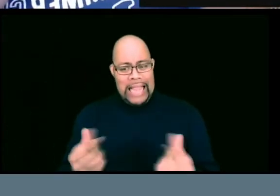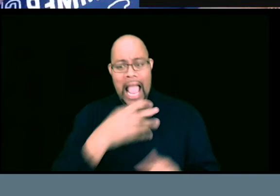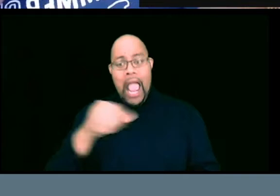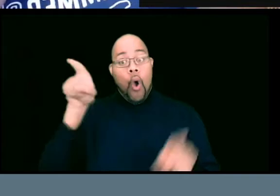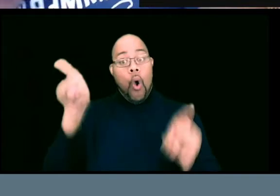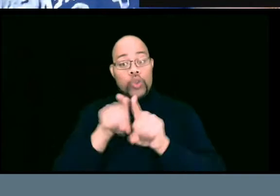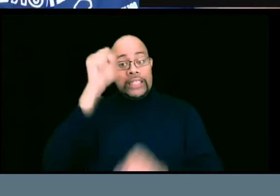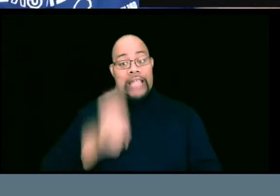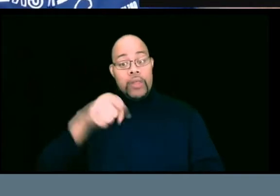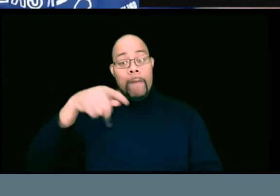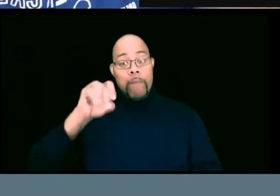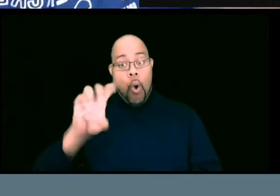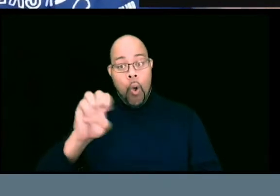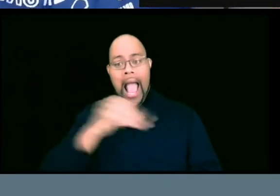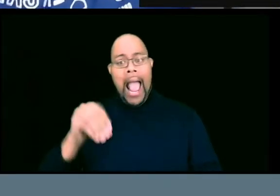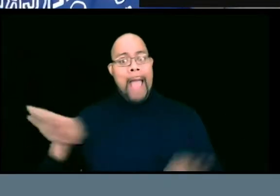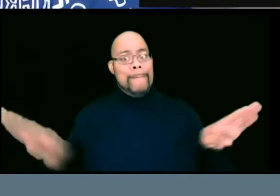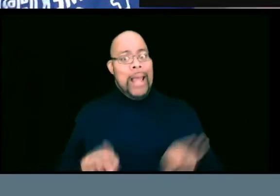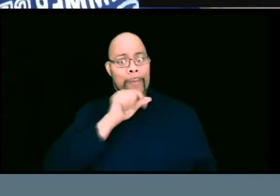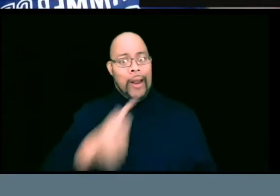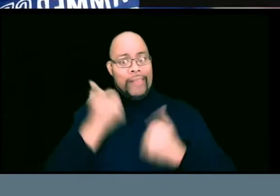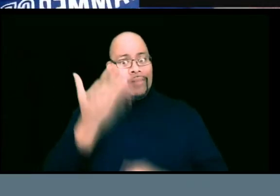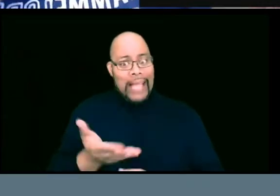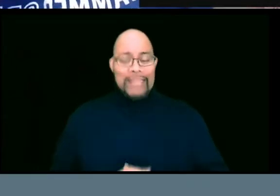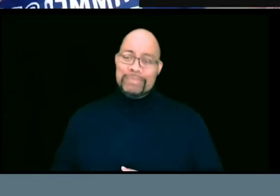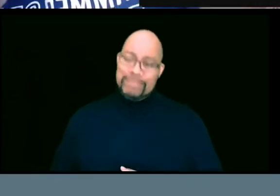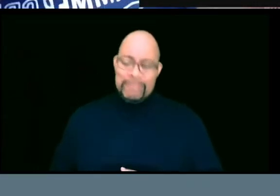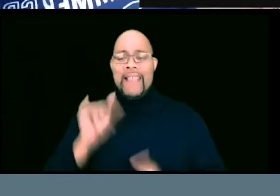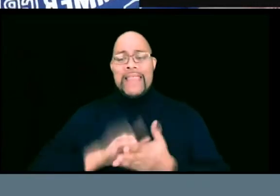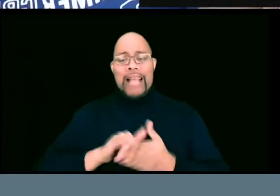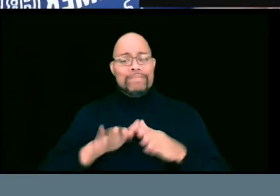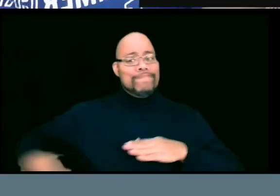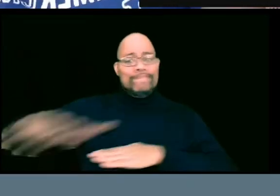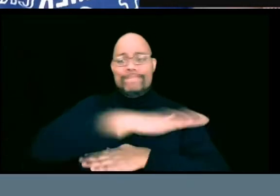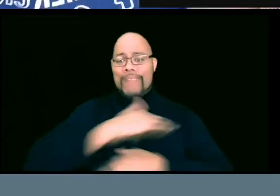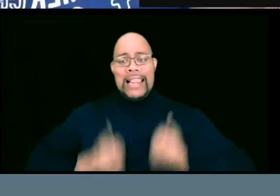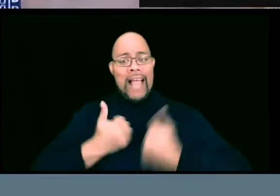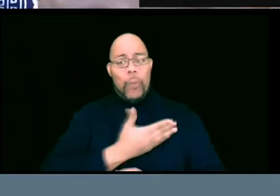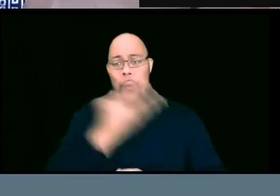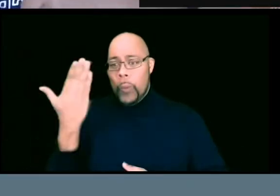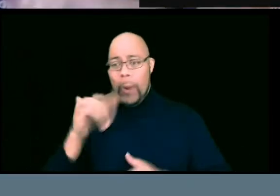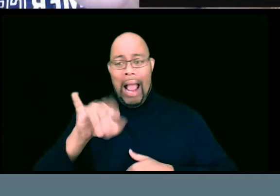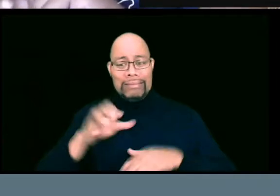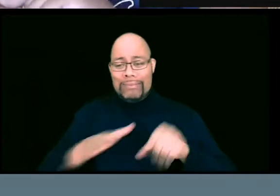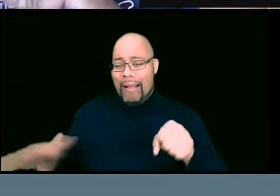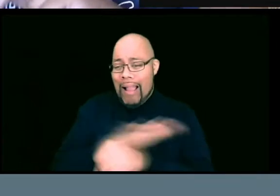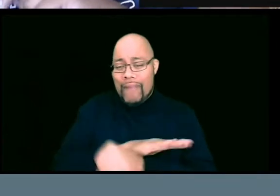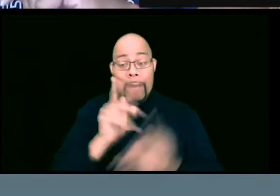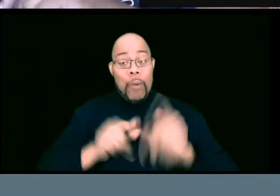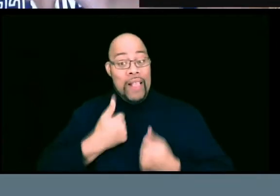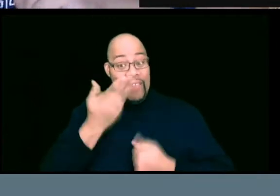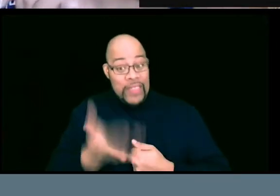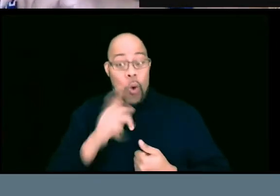Earth's southernmost continent inside of the South Pole. And penguins. Who doesn't love penguins? Now, it is a virtually uninhabited,